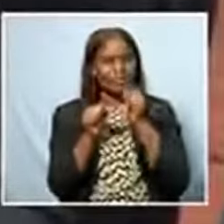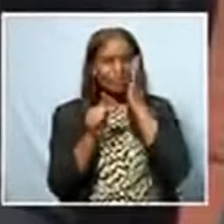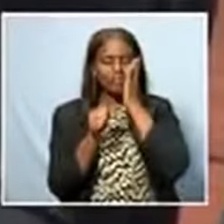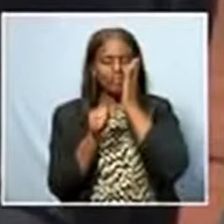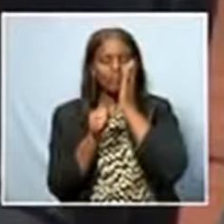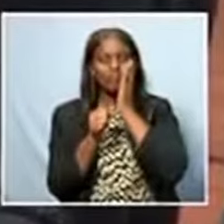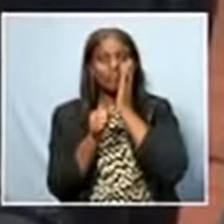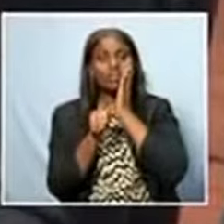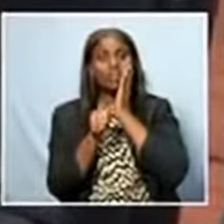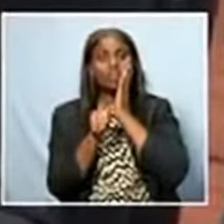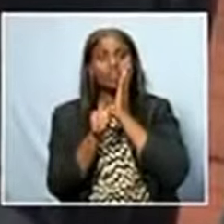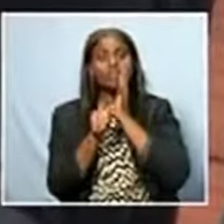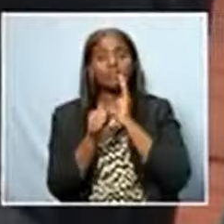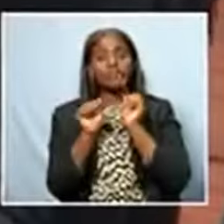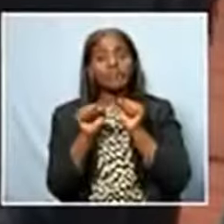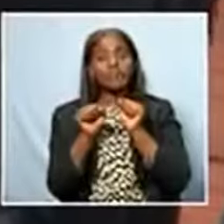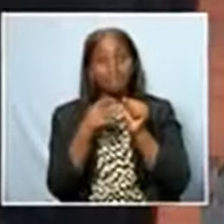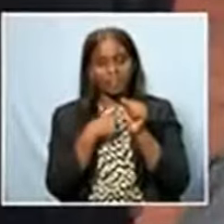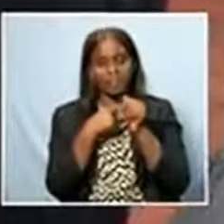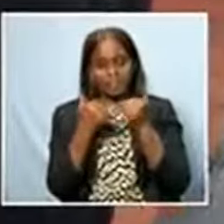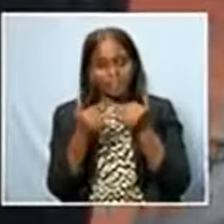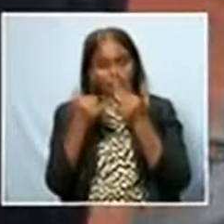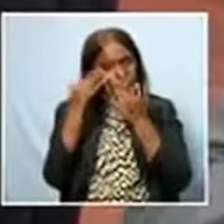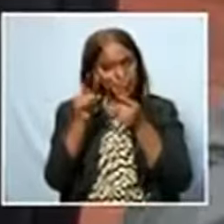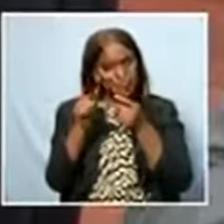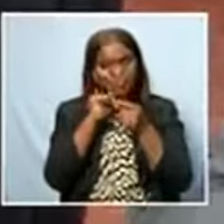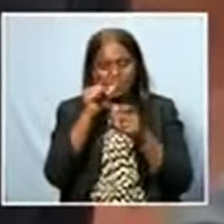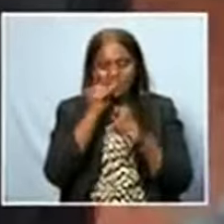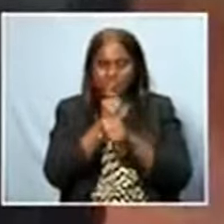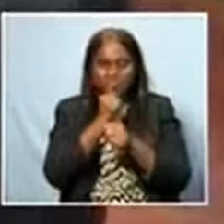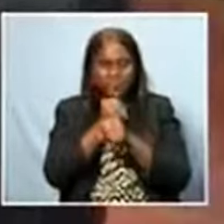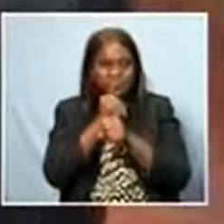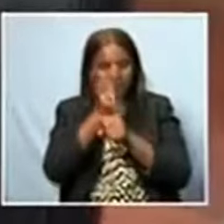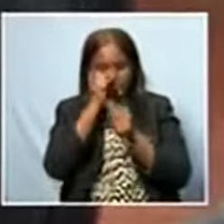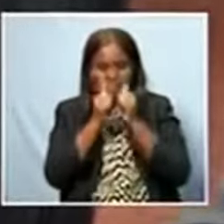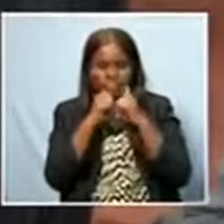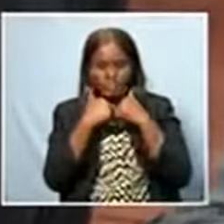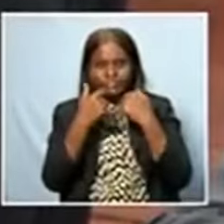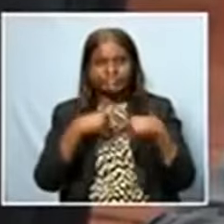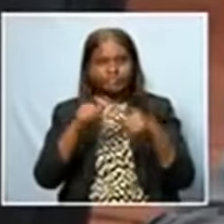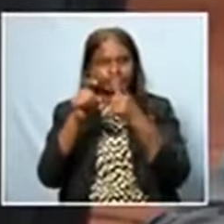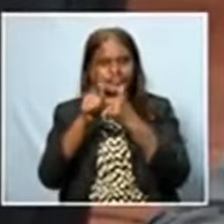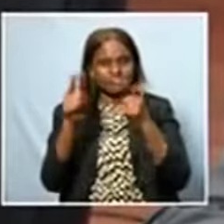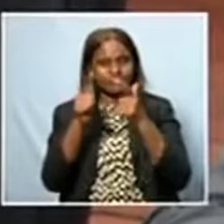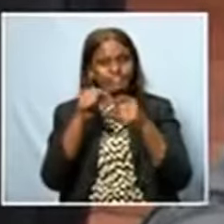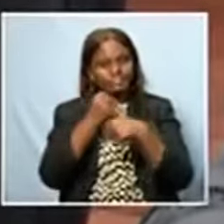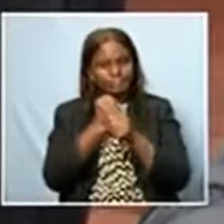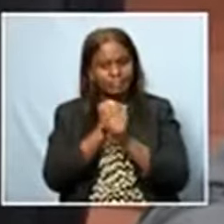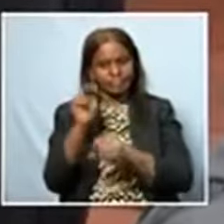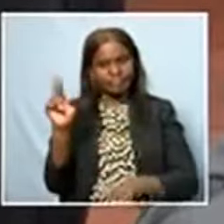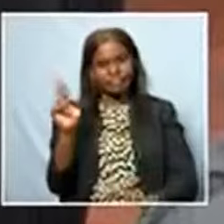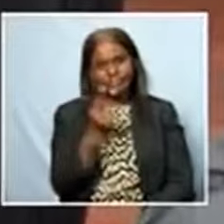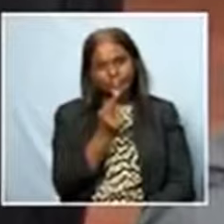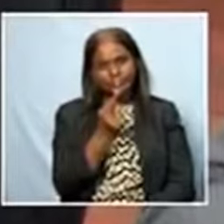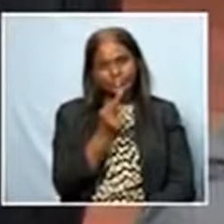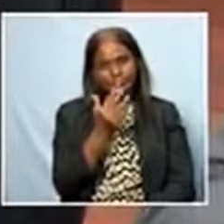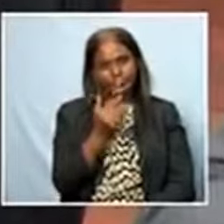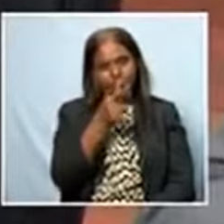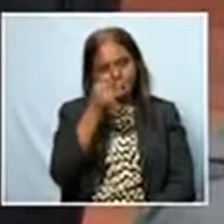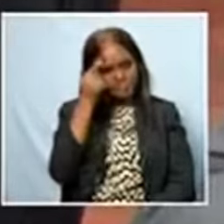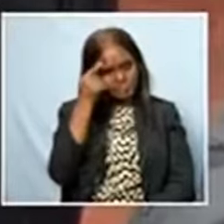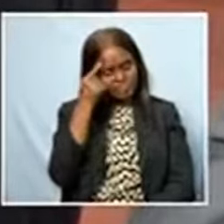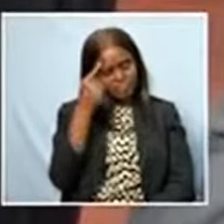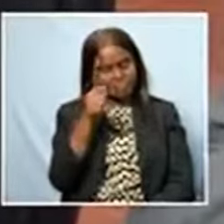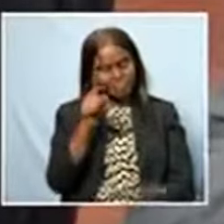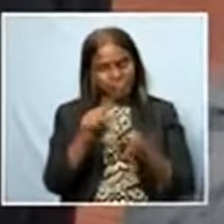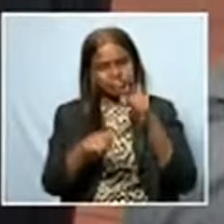a bit setback. I hope we are not doing this because we have had challenges making refunds, and now government is trying to find